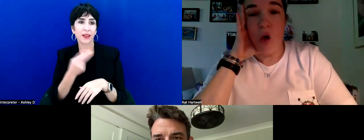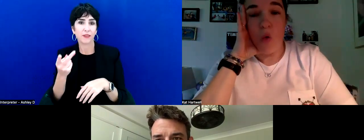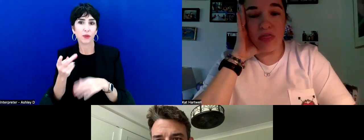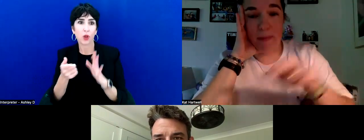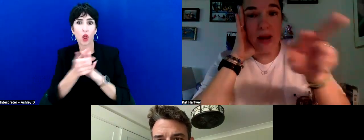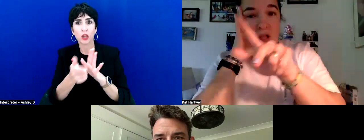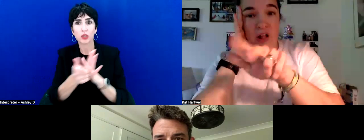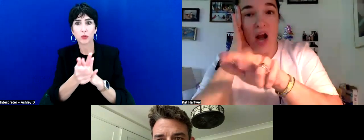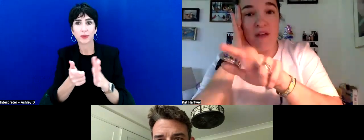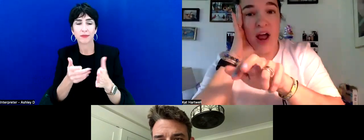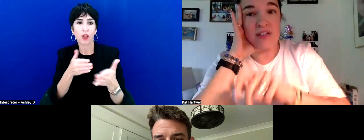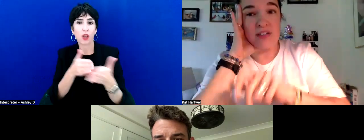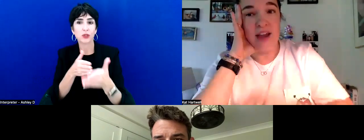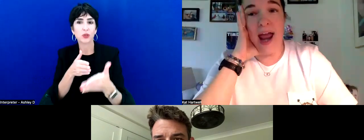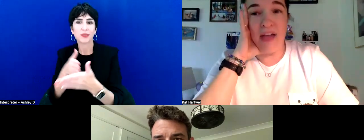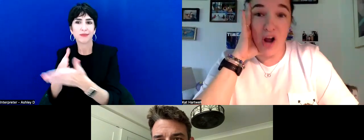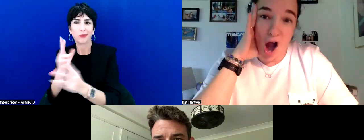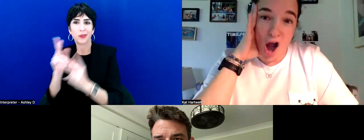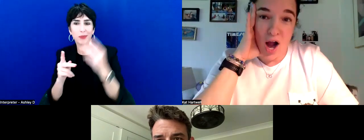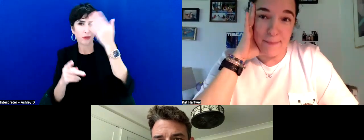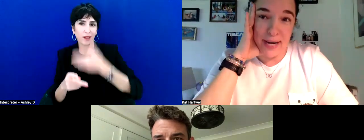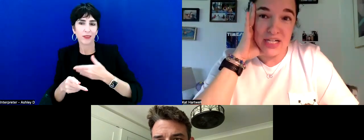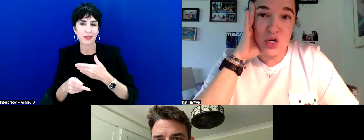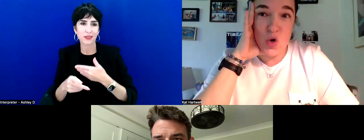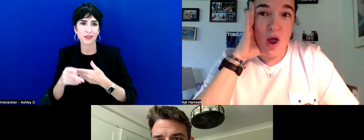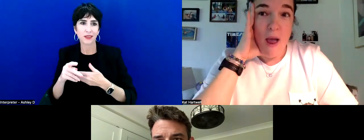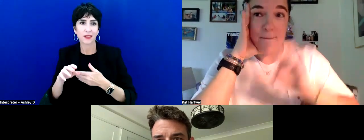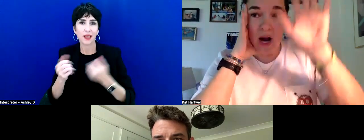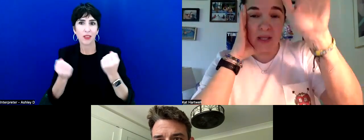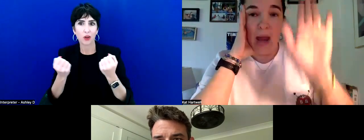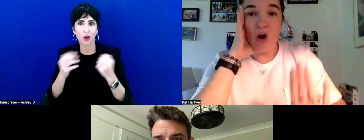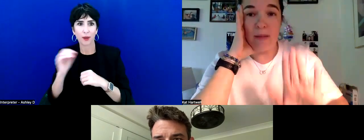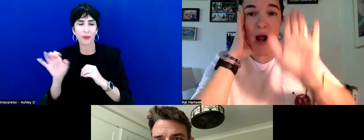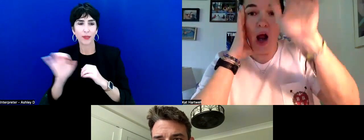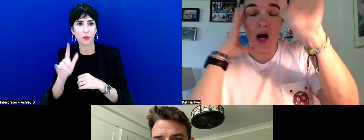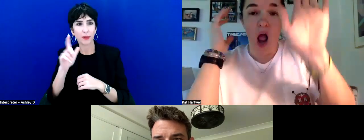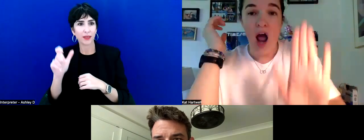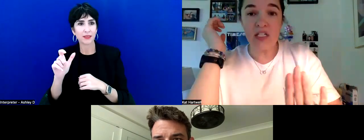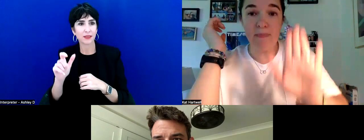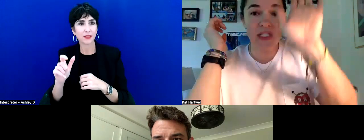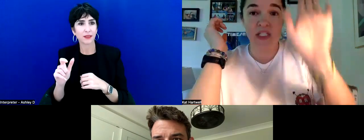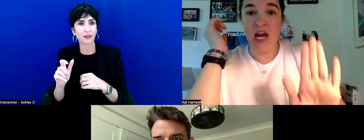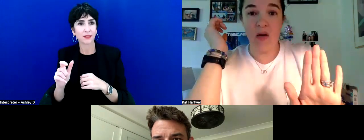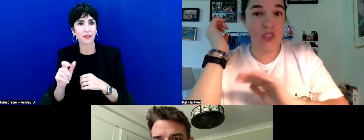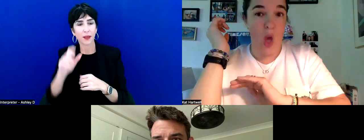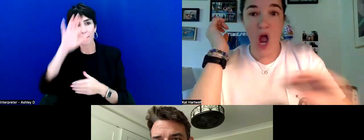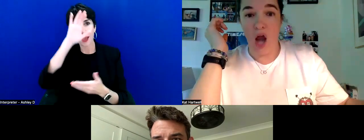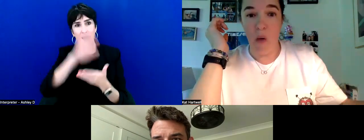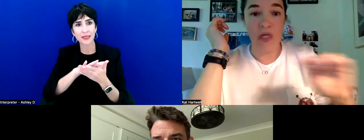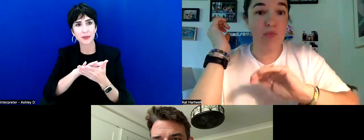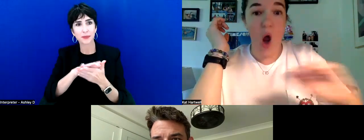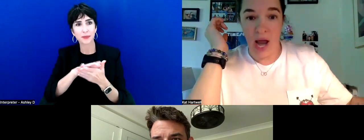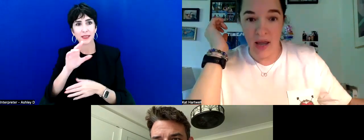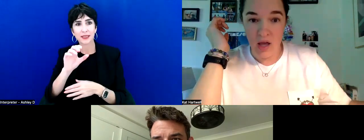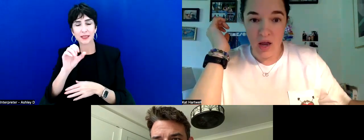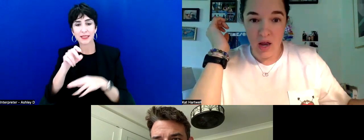lawsuits with the people in front of us and the car company too, because apparently my husband's seat was no good;